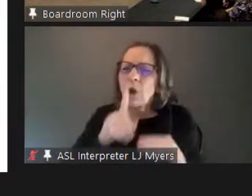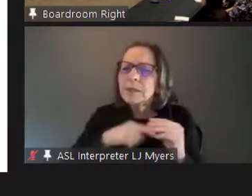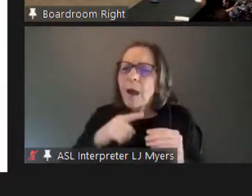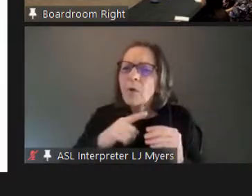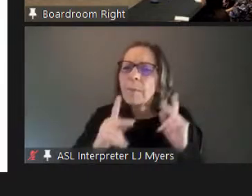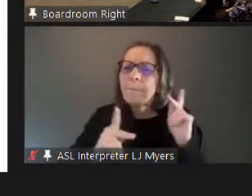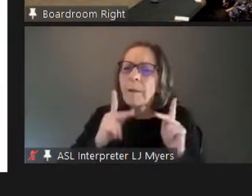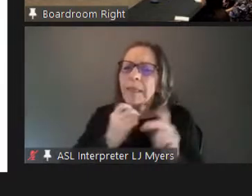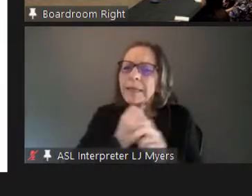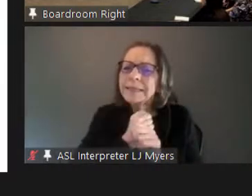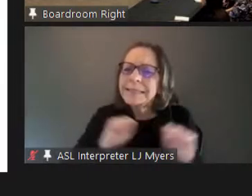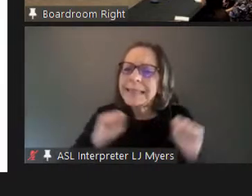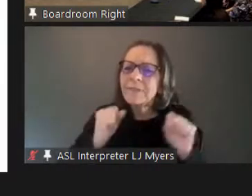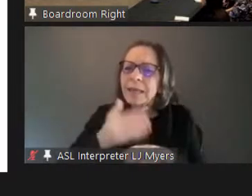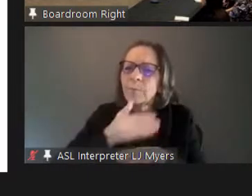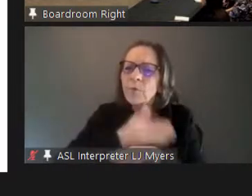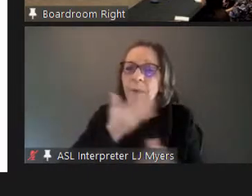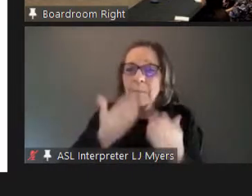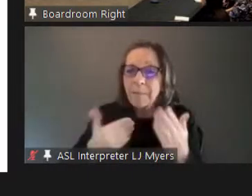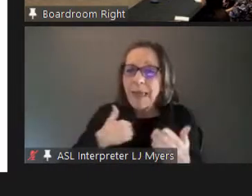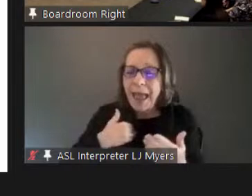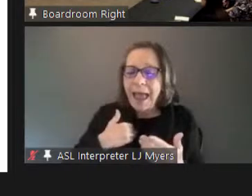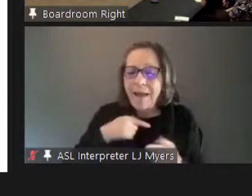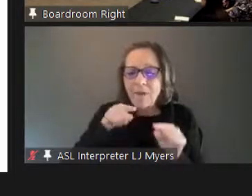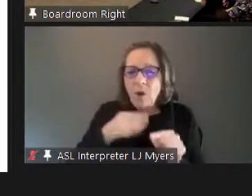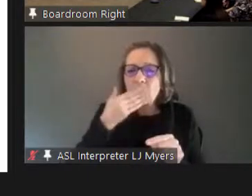improvements, we could have like a handy tool.